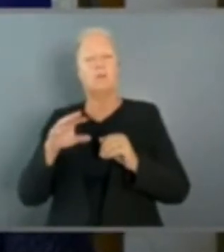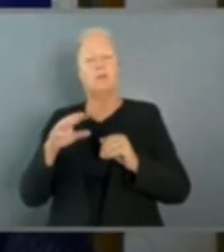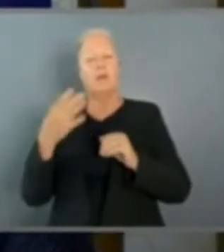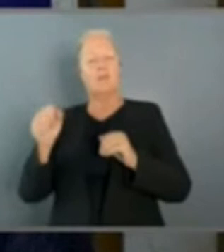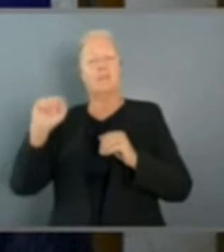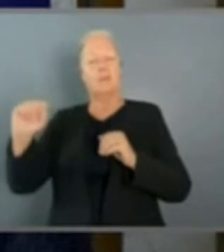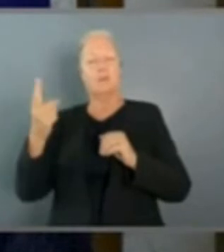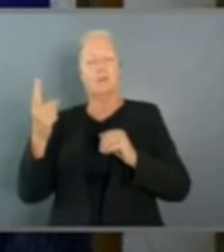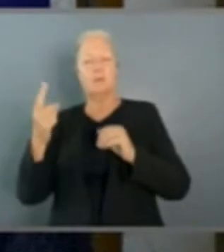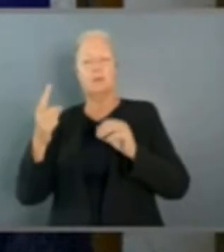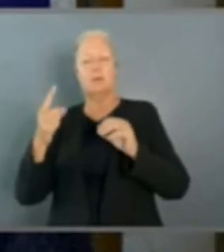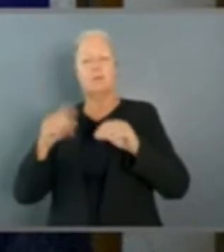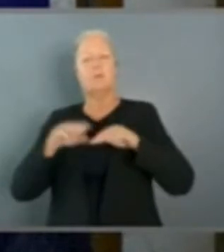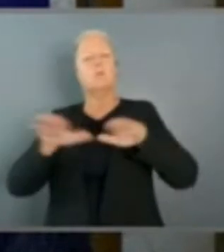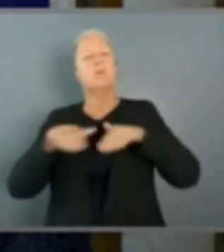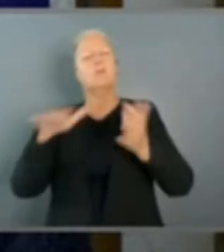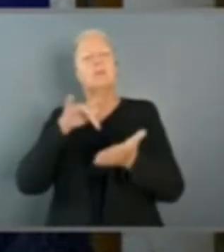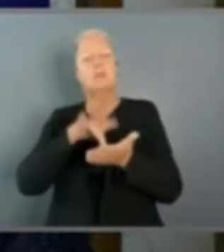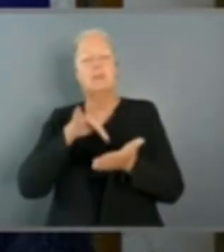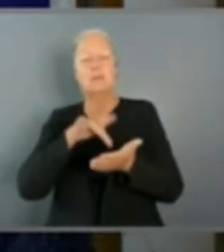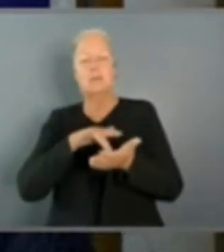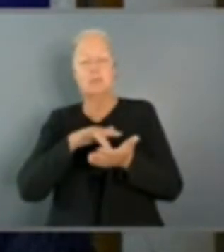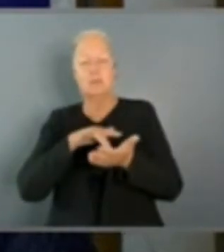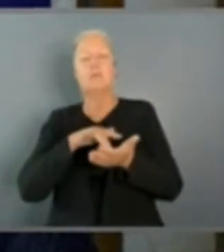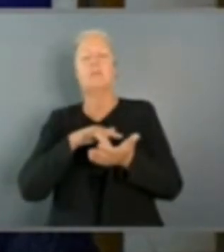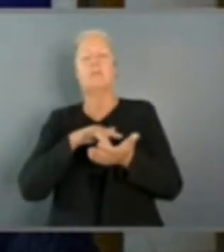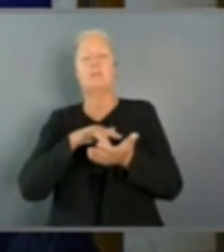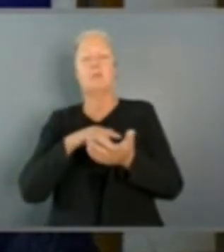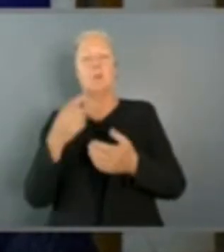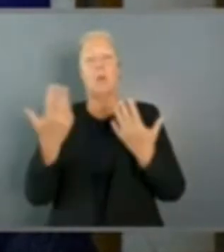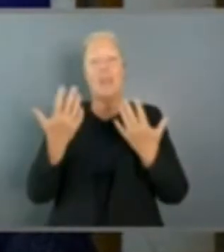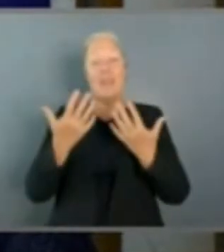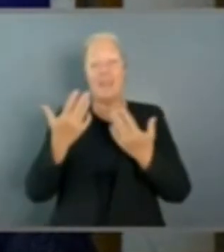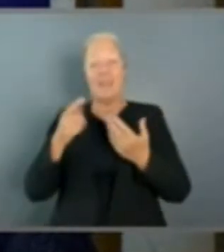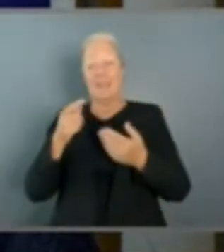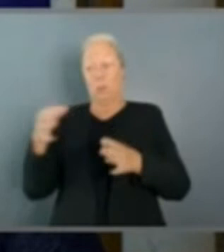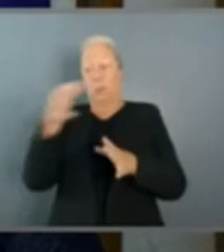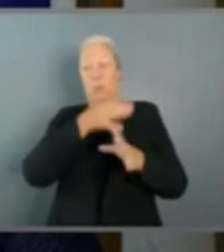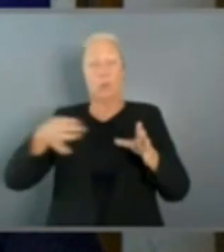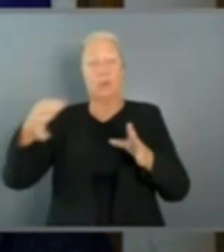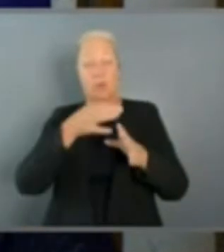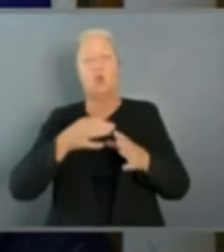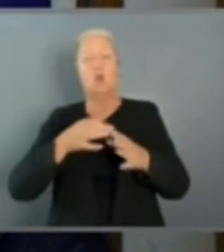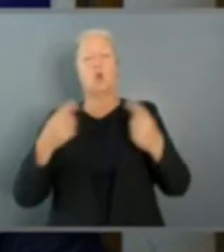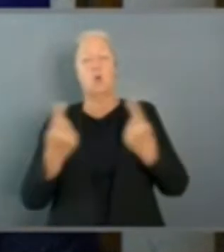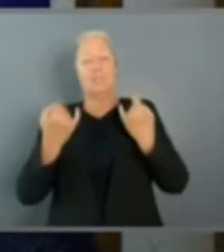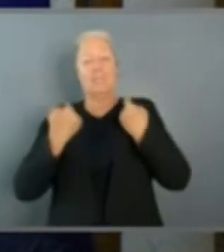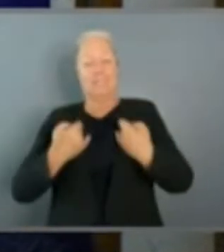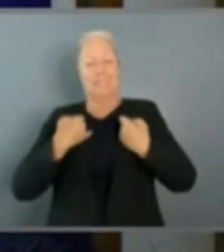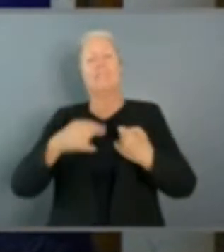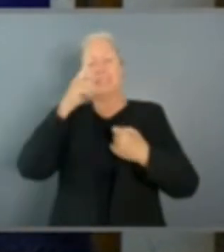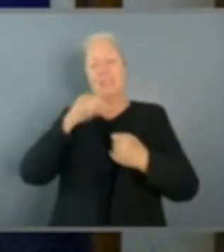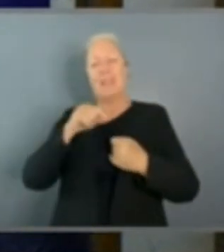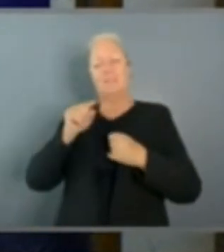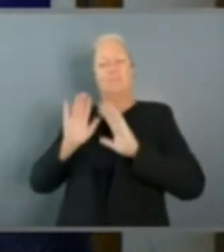centres as an isolation facility for mild to moderate cases, that has an up to 120 bed capacity. We're also funding the support